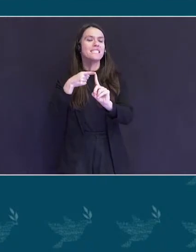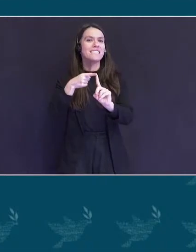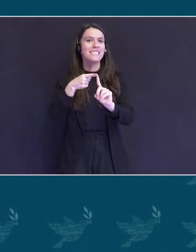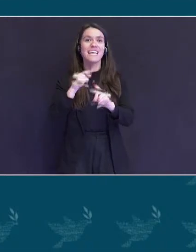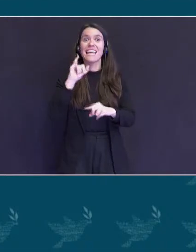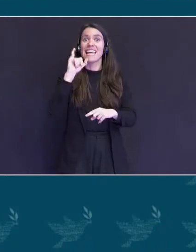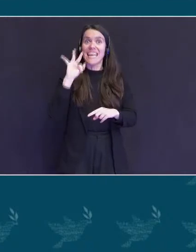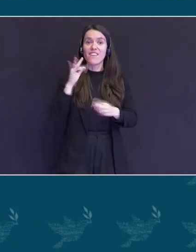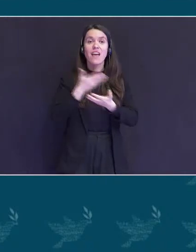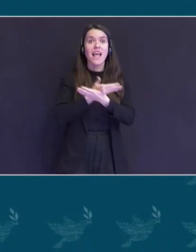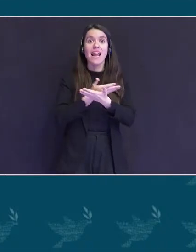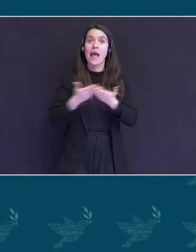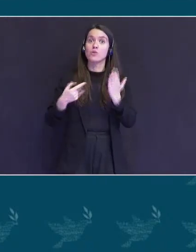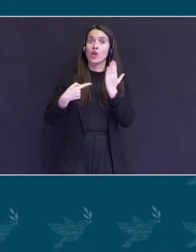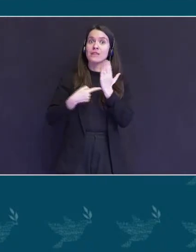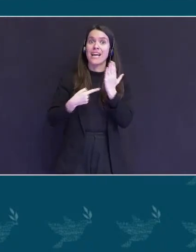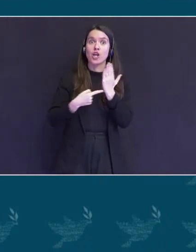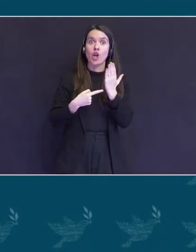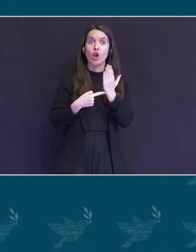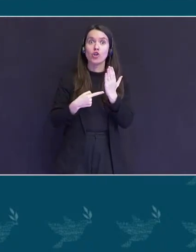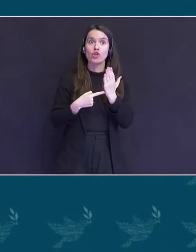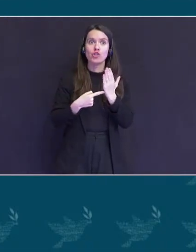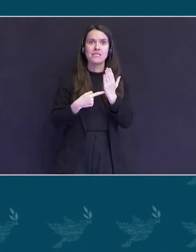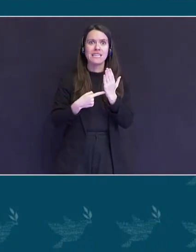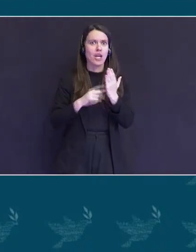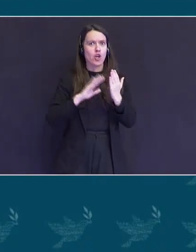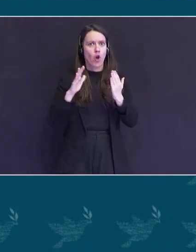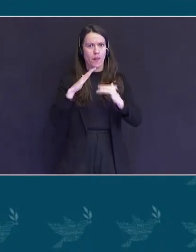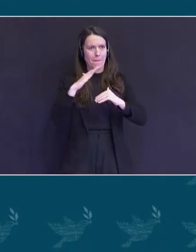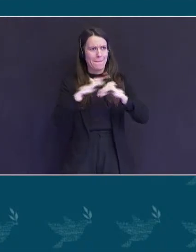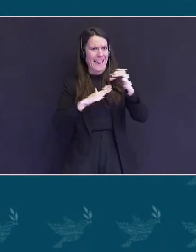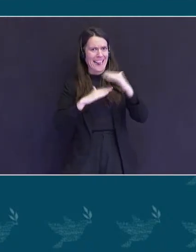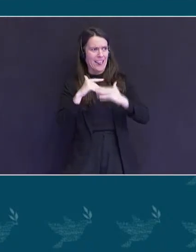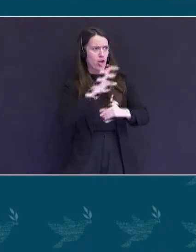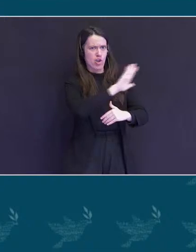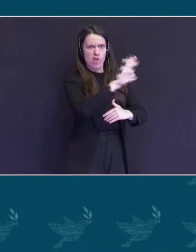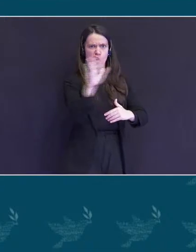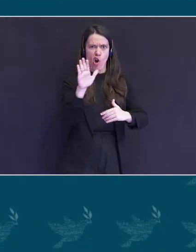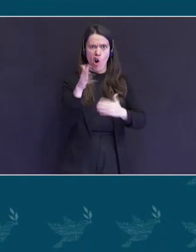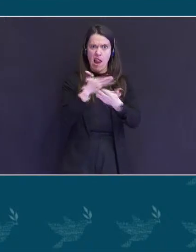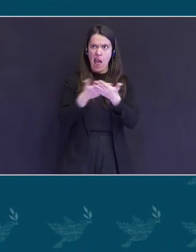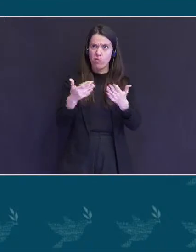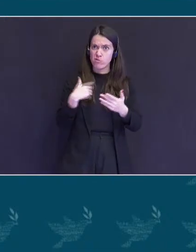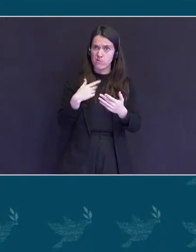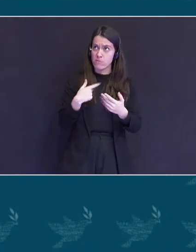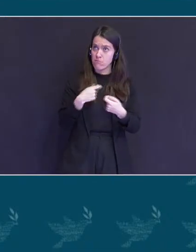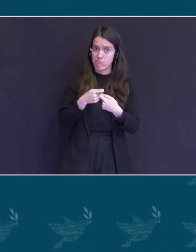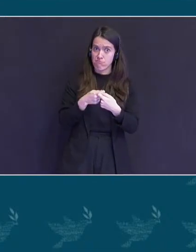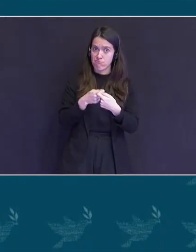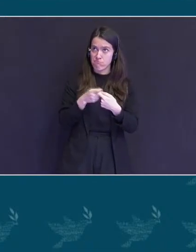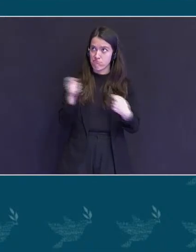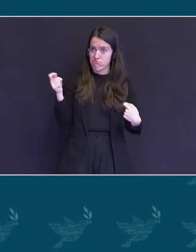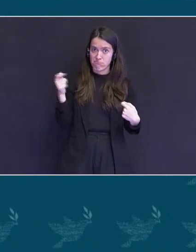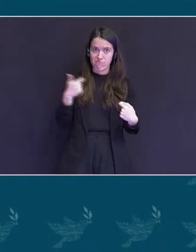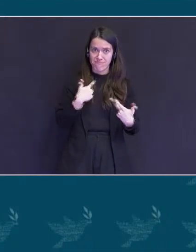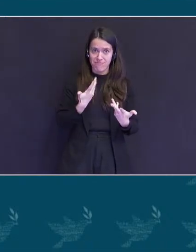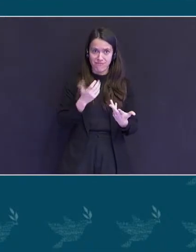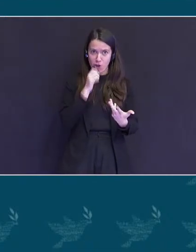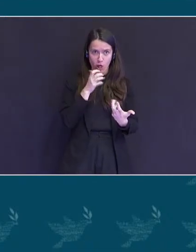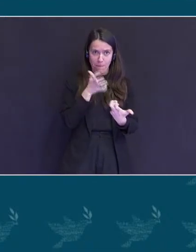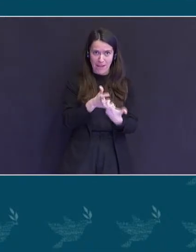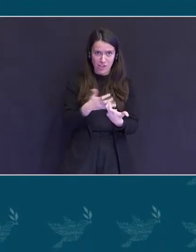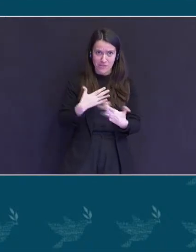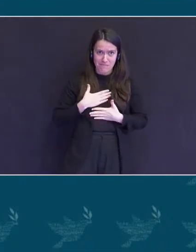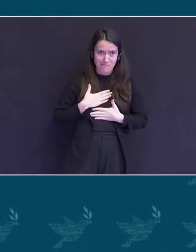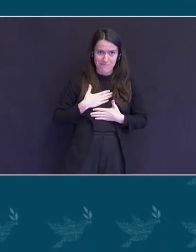language technology is not built on your language, we cannot benefit on it. You cannot understand what's going on,